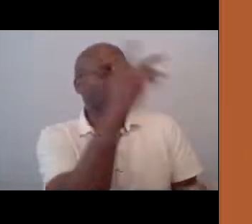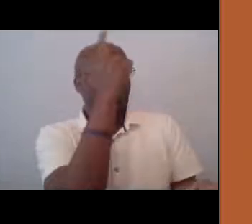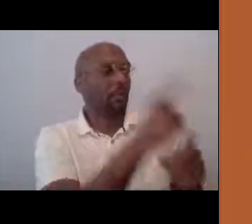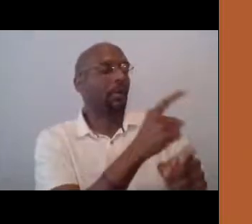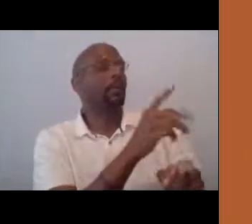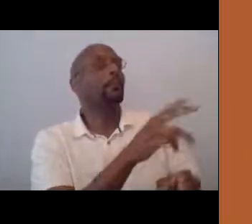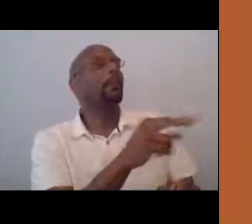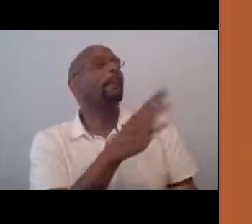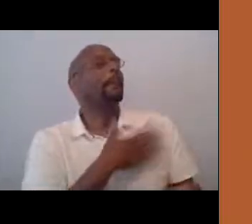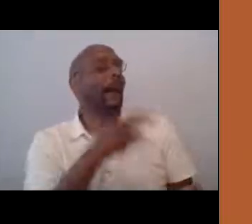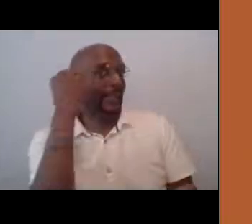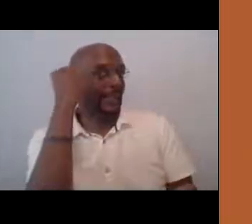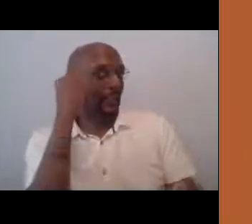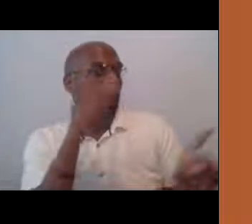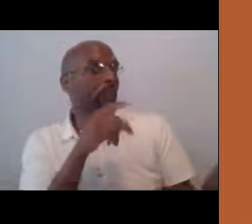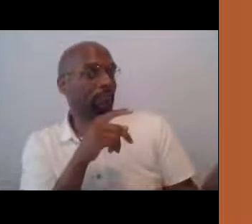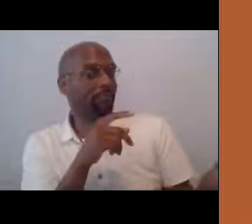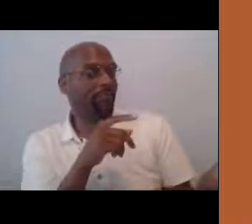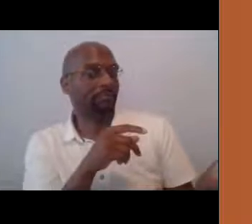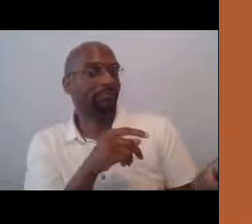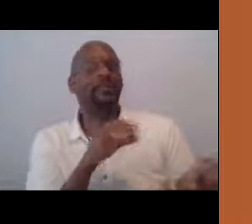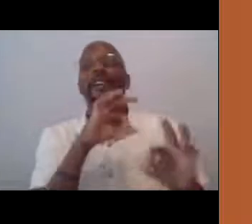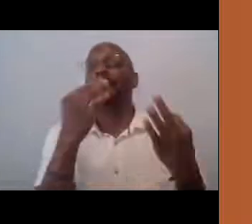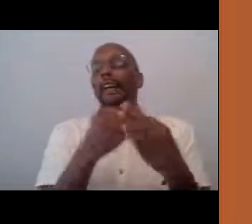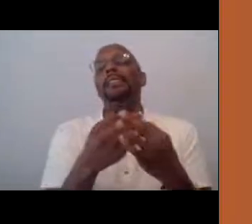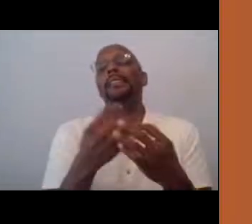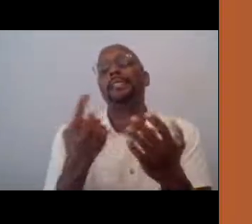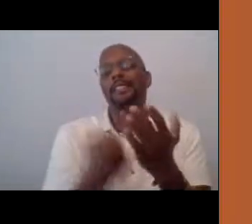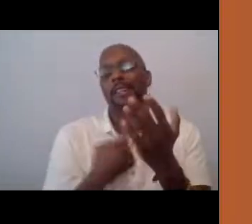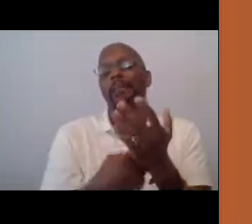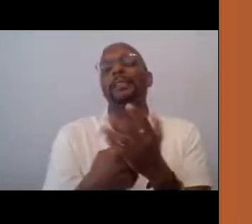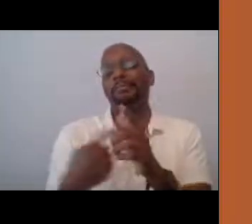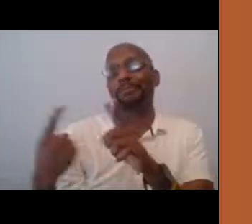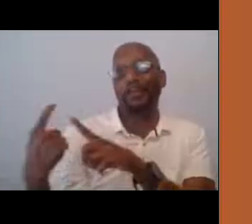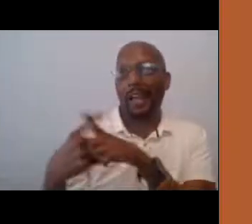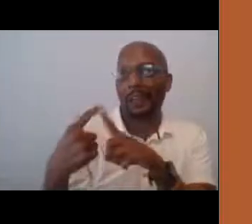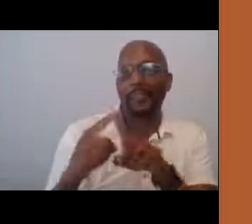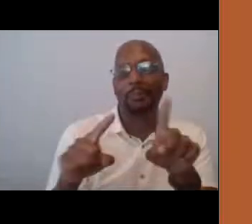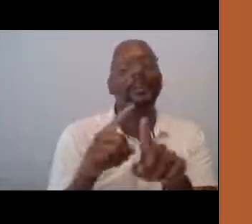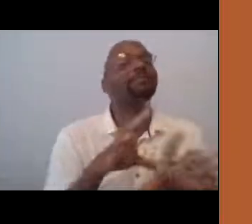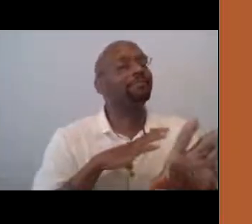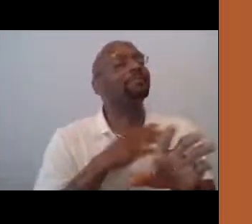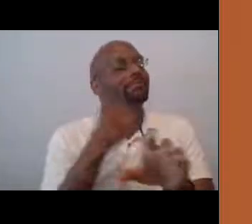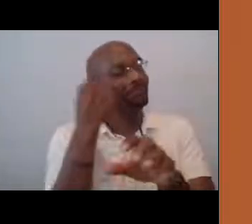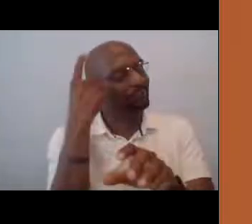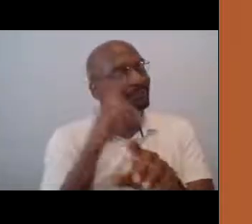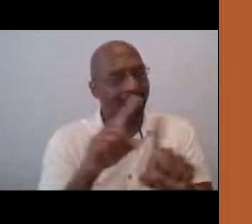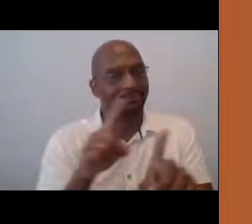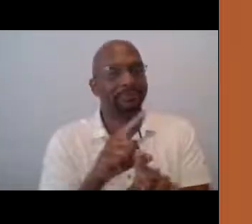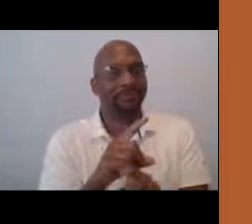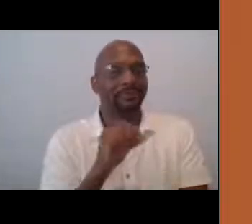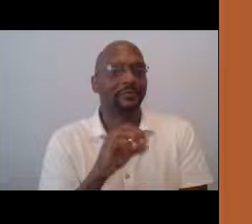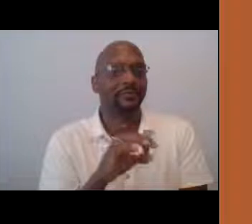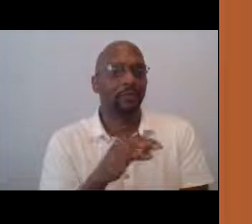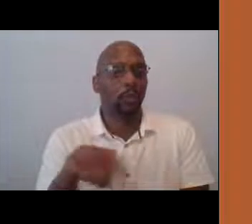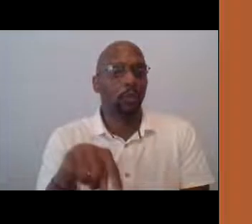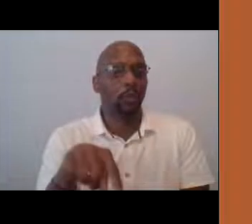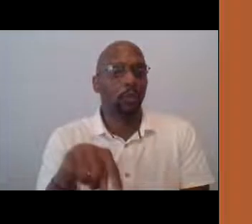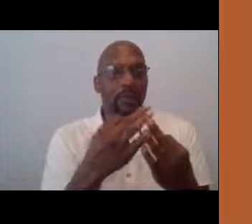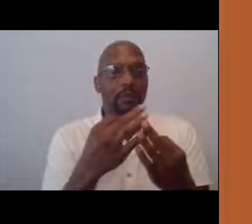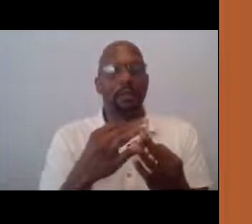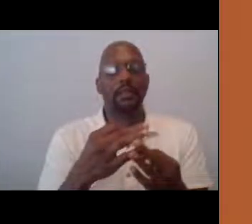out. Families are complicated. It took us a while to figure it out, too. Yeah. But it's been a long